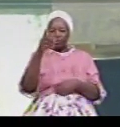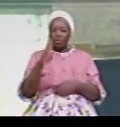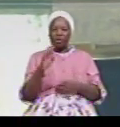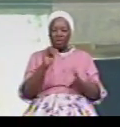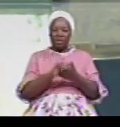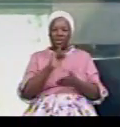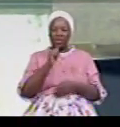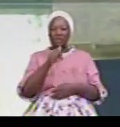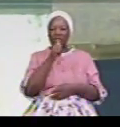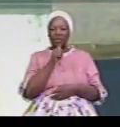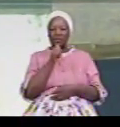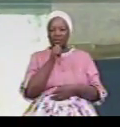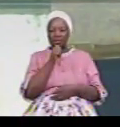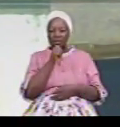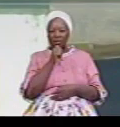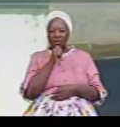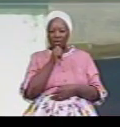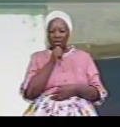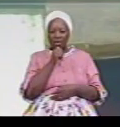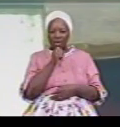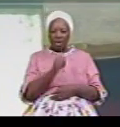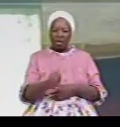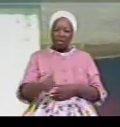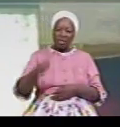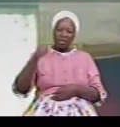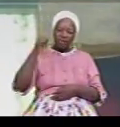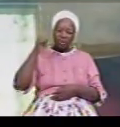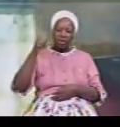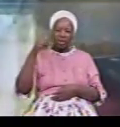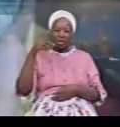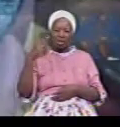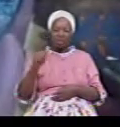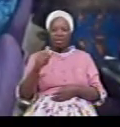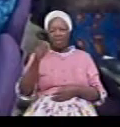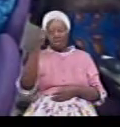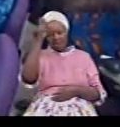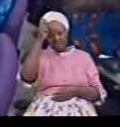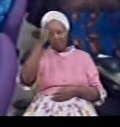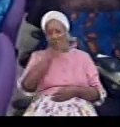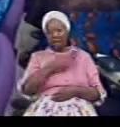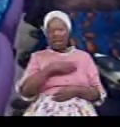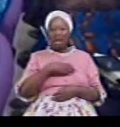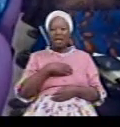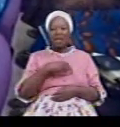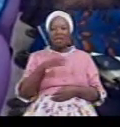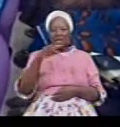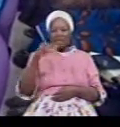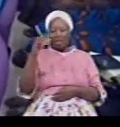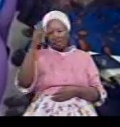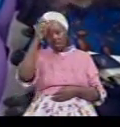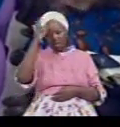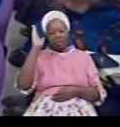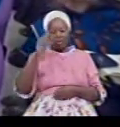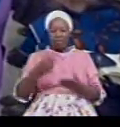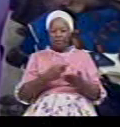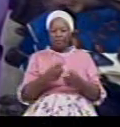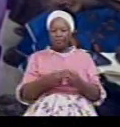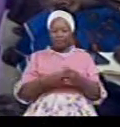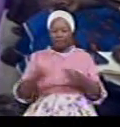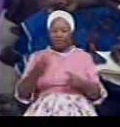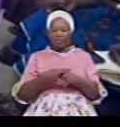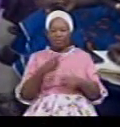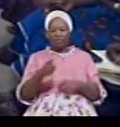secret. Resist the devil, and he will flee from you. That's the secret. Draw